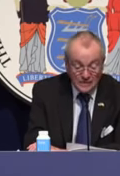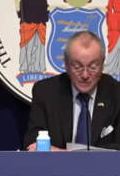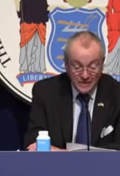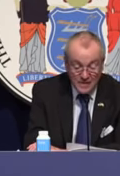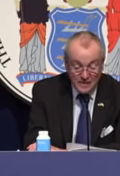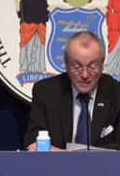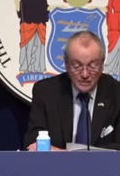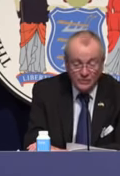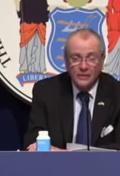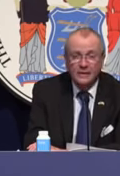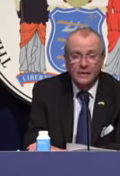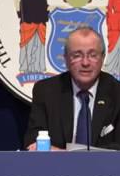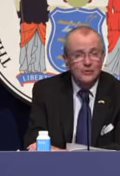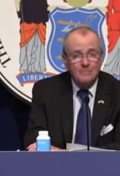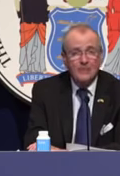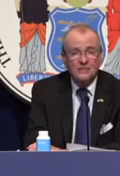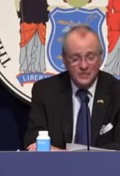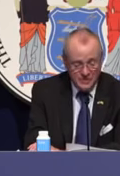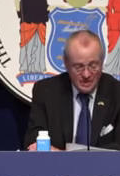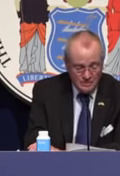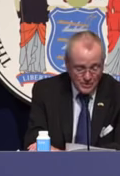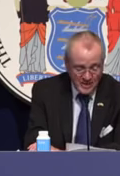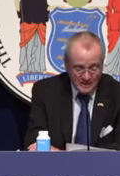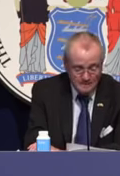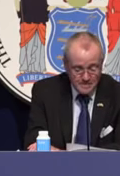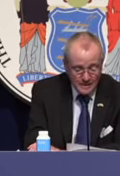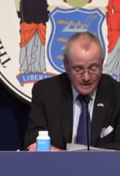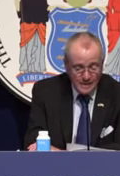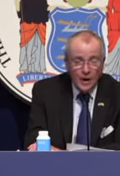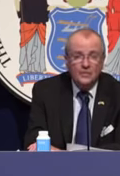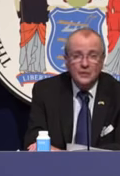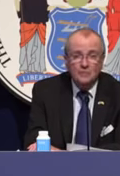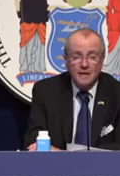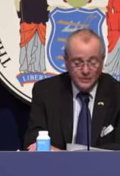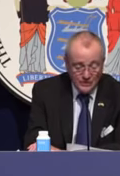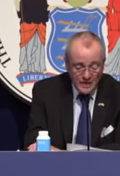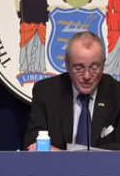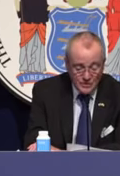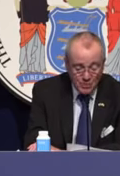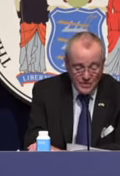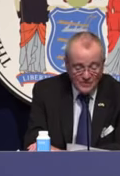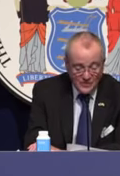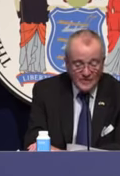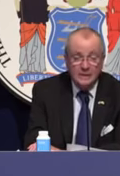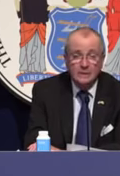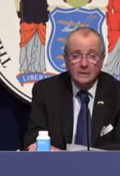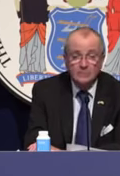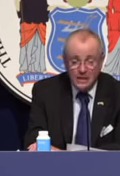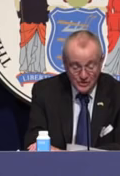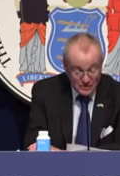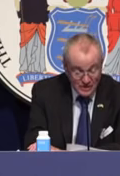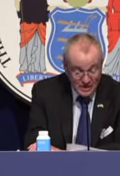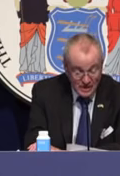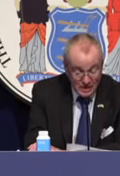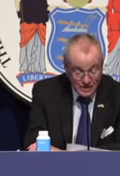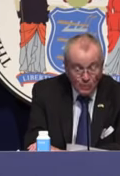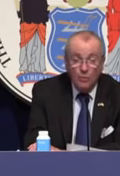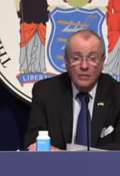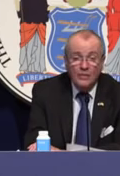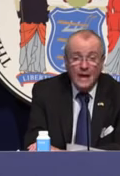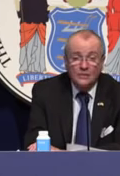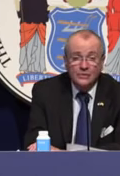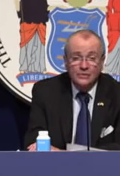number of hospitalized patients has dropped by 15%. Our field medical stations reported 50 patients.